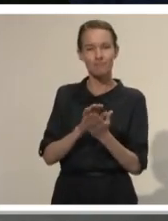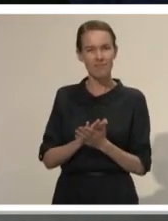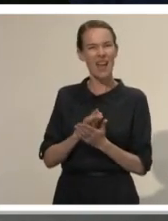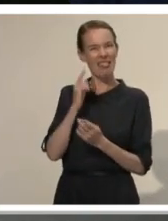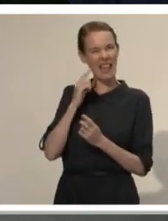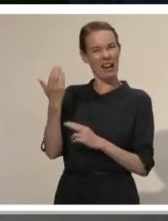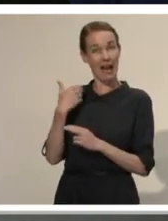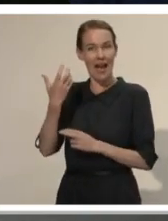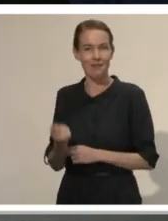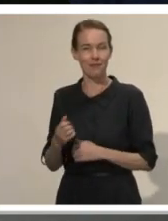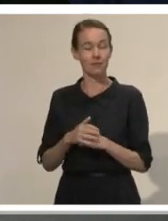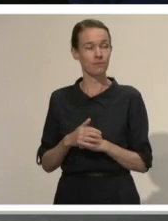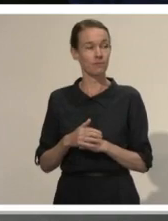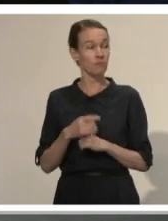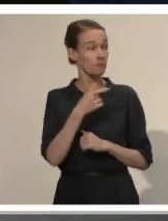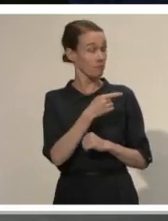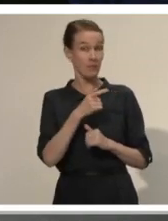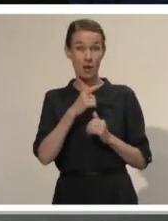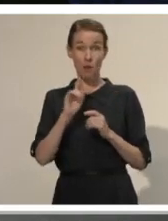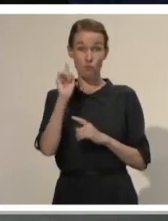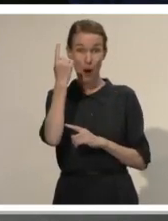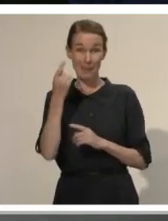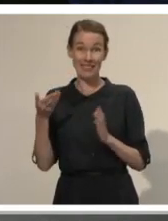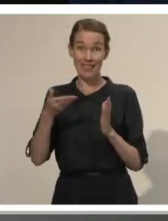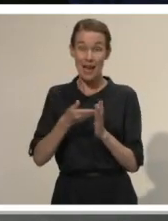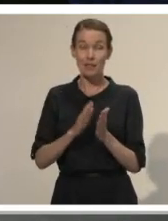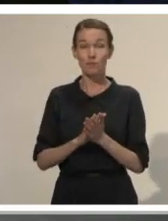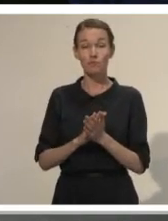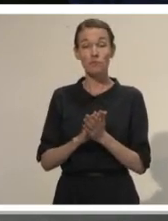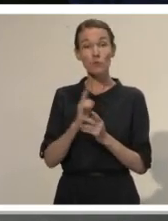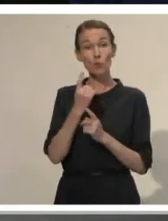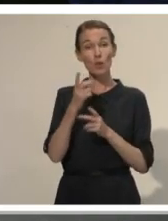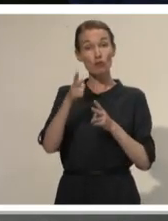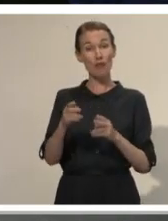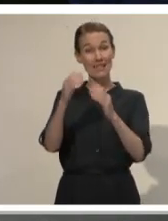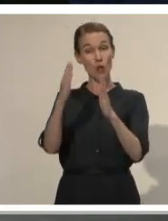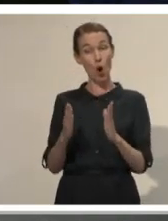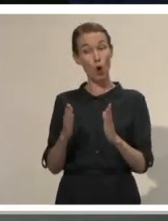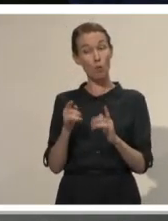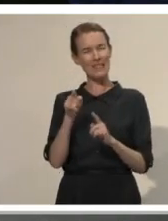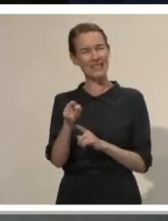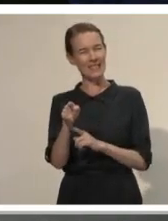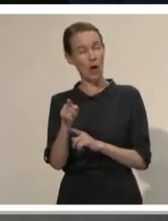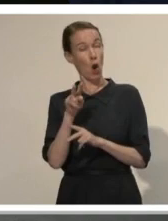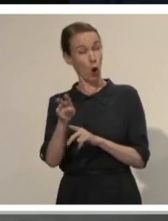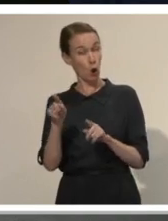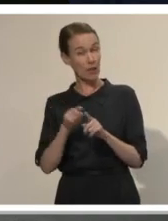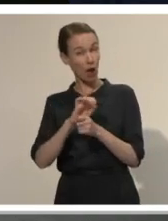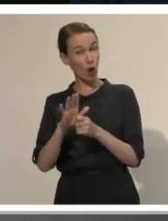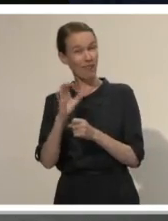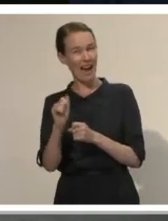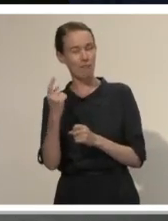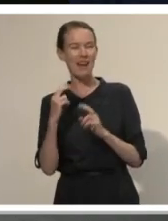in one of the aged care facilities whose family didn't wish for them to be tested, but we still considered probable. So there will be cases like